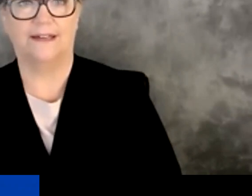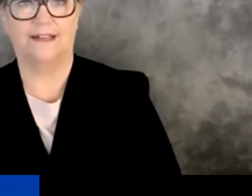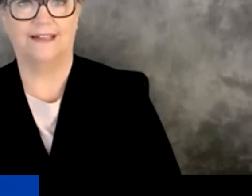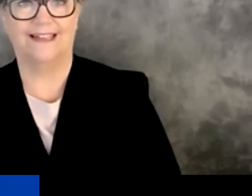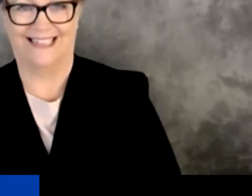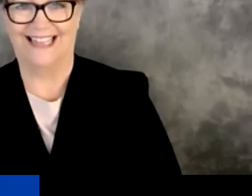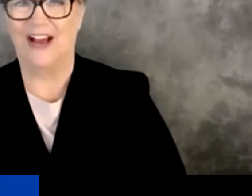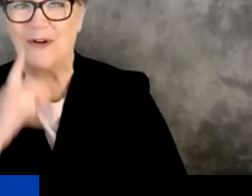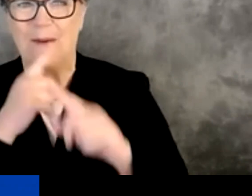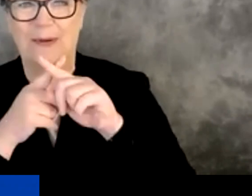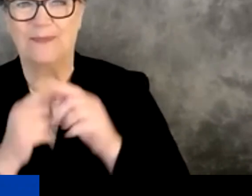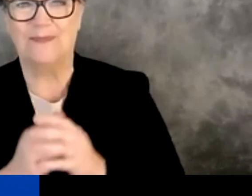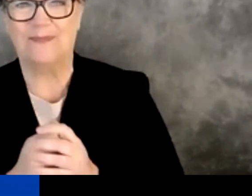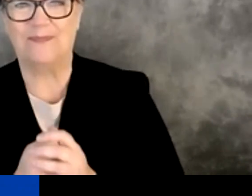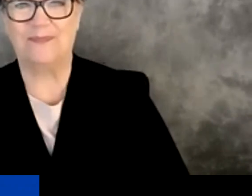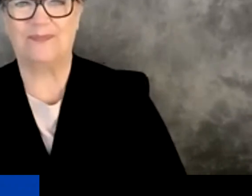Oh, you're on mute.